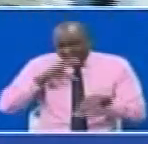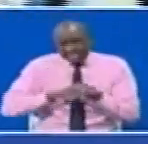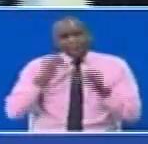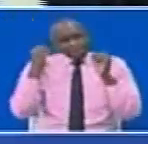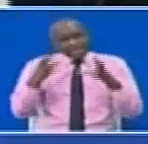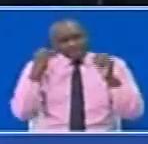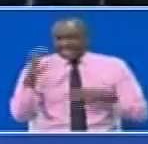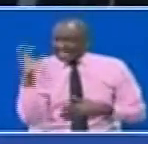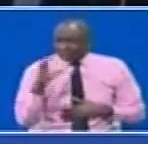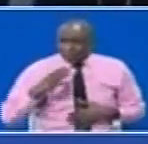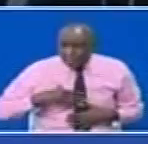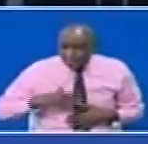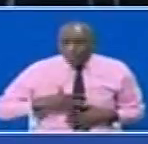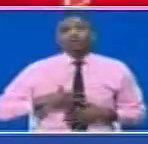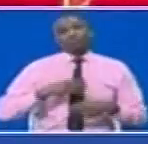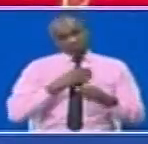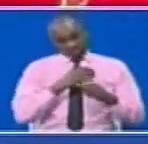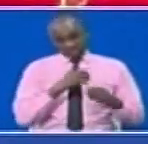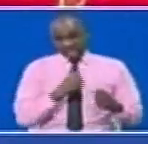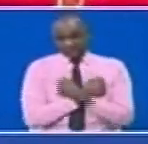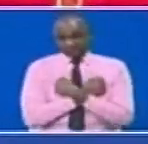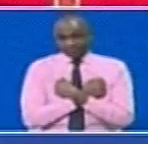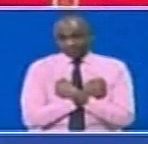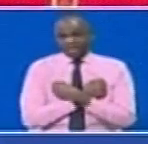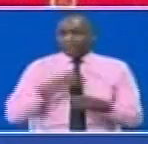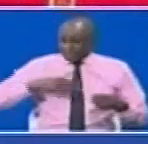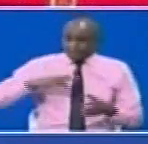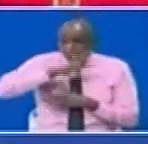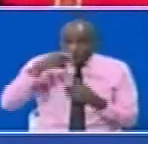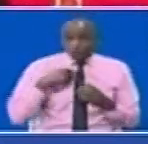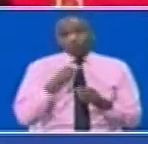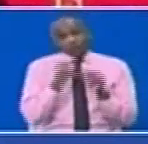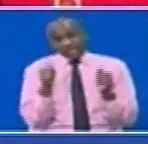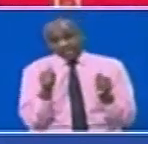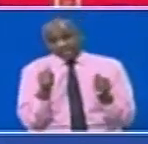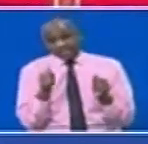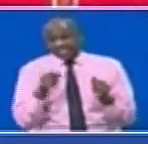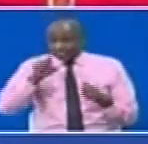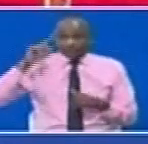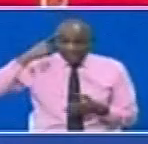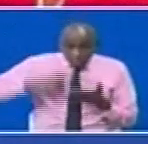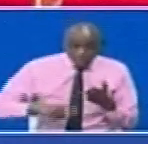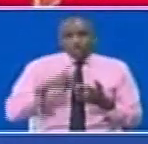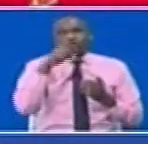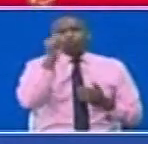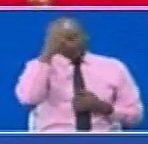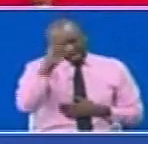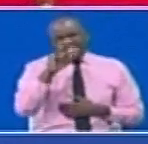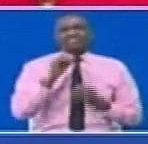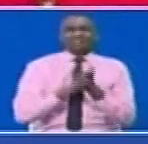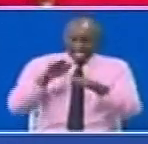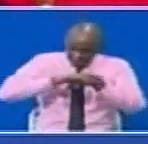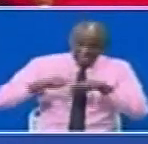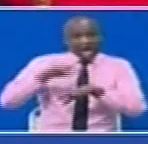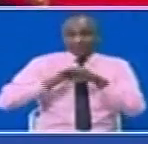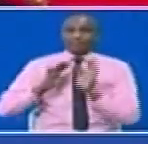his mostly female clientele. Everybody that I used to deal with always used to think of Dubai as Dubai and Africa as